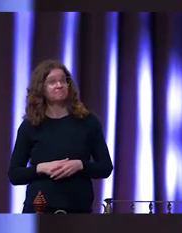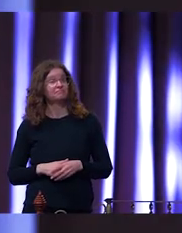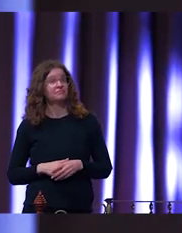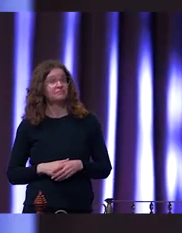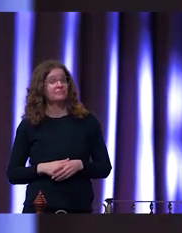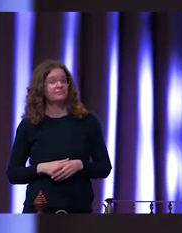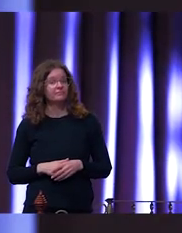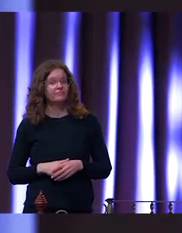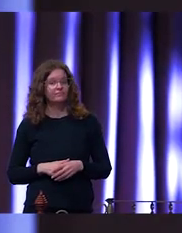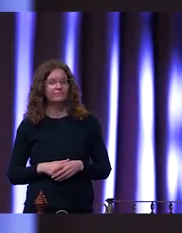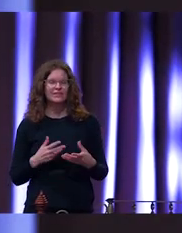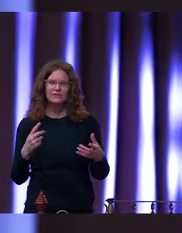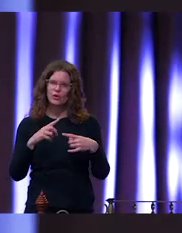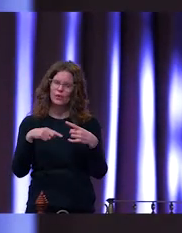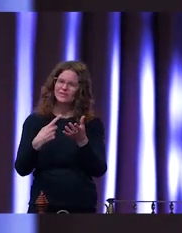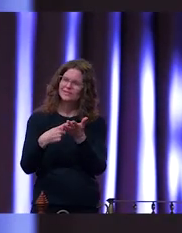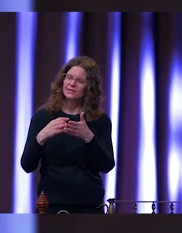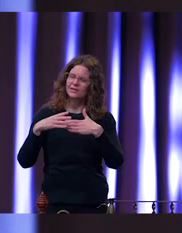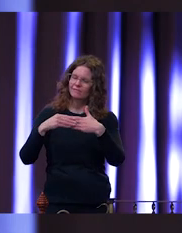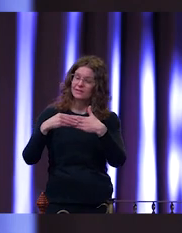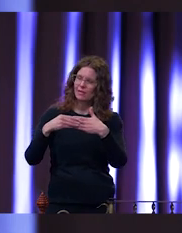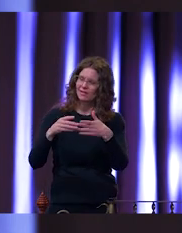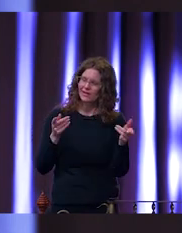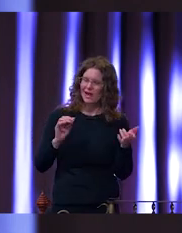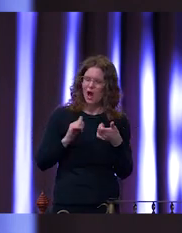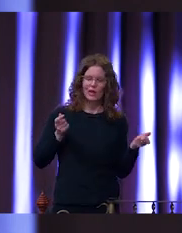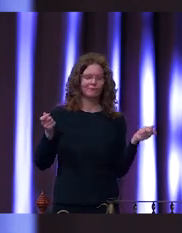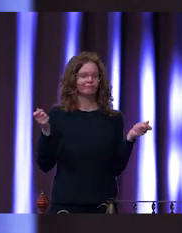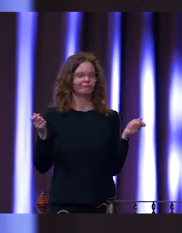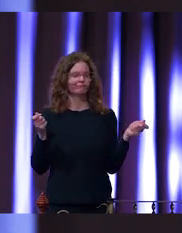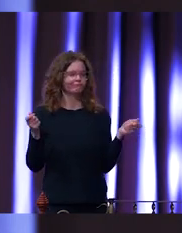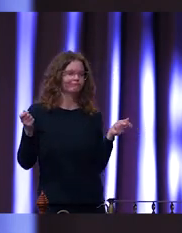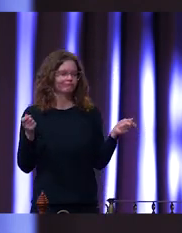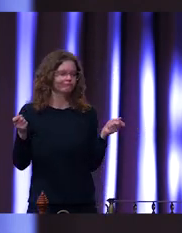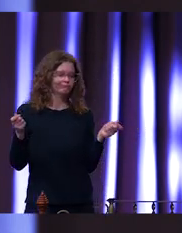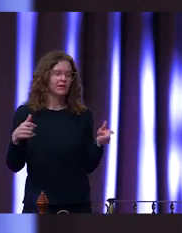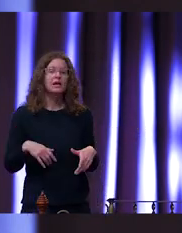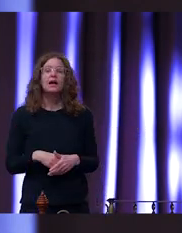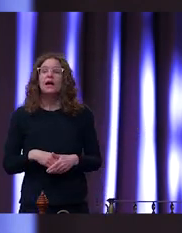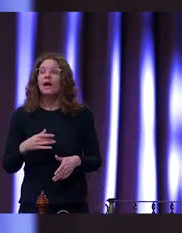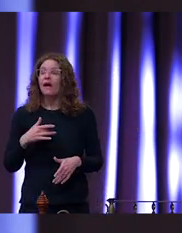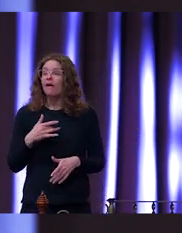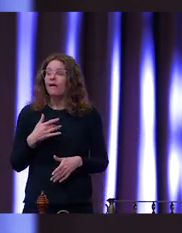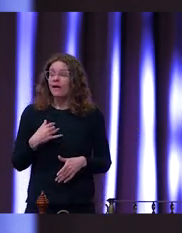Navigating the shifts, you know, I think that, I don't just think, I firmly believe that at the Field